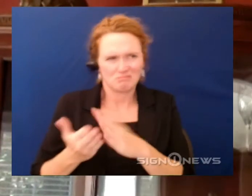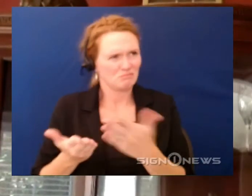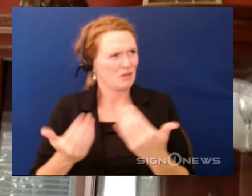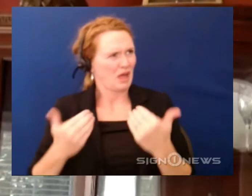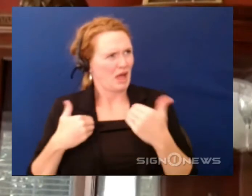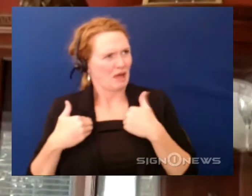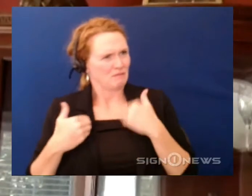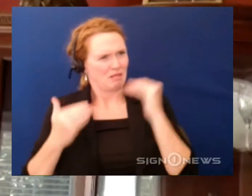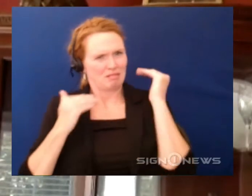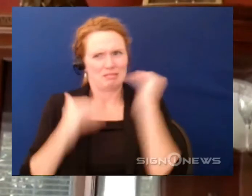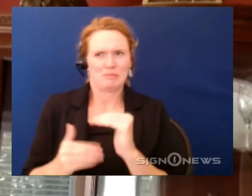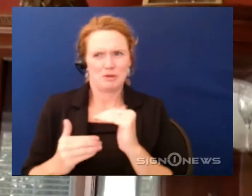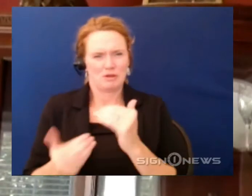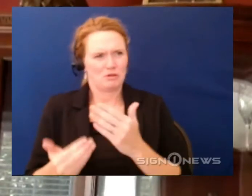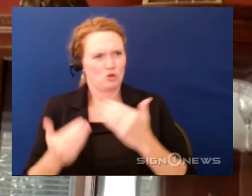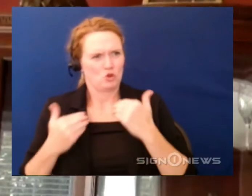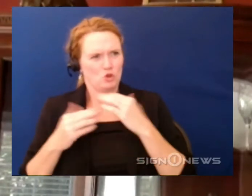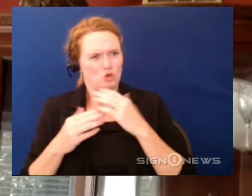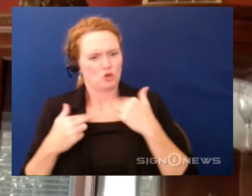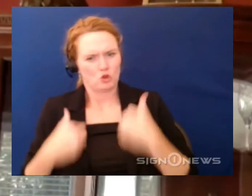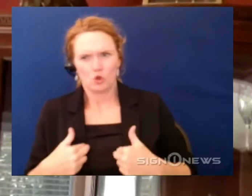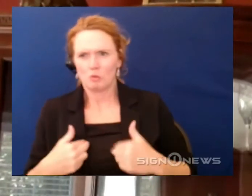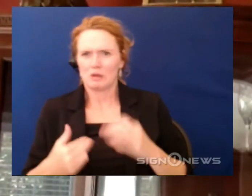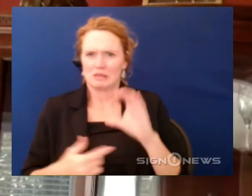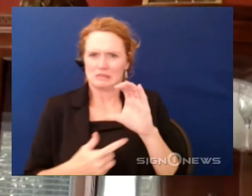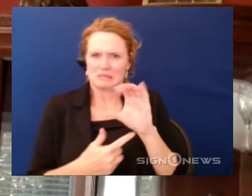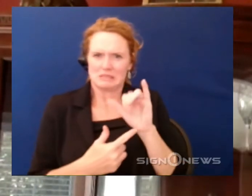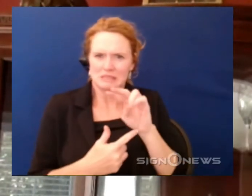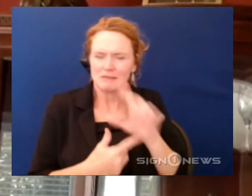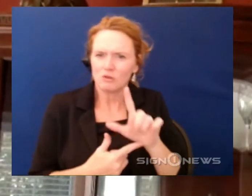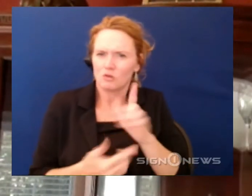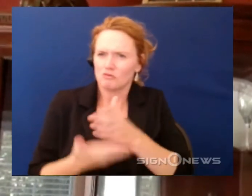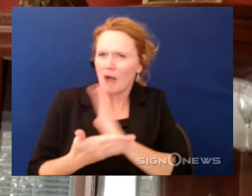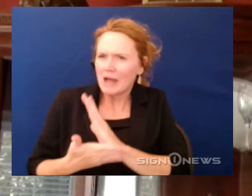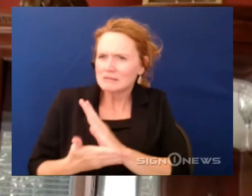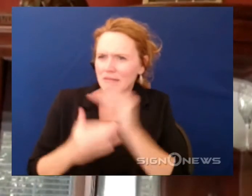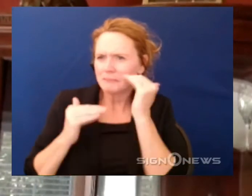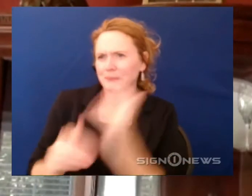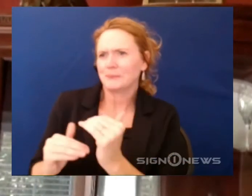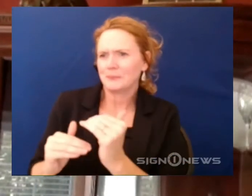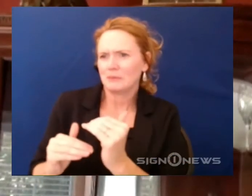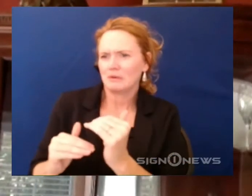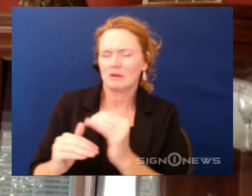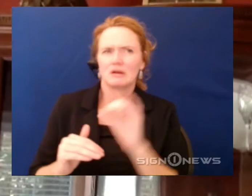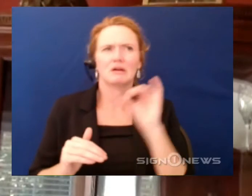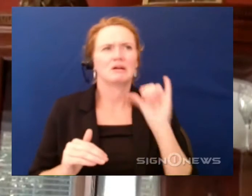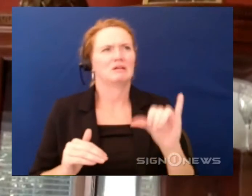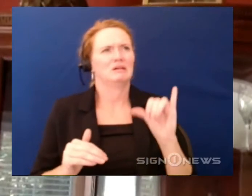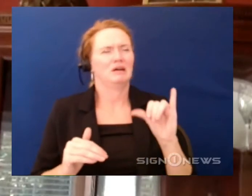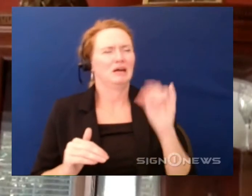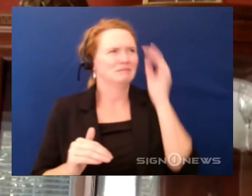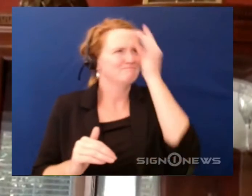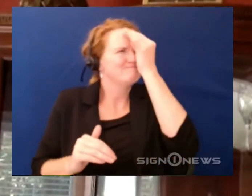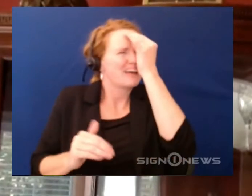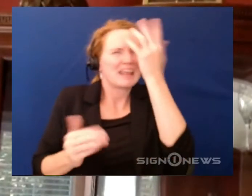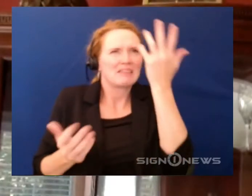not part of your community. I mean, that's a fact. So I hadn't considered all of those